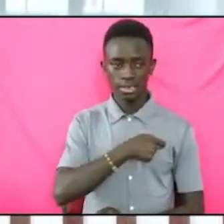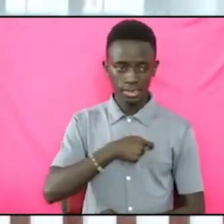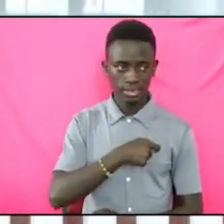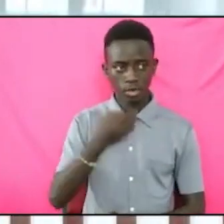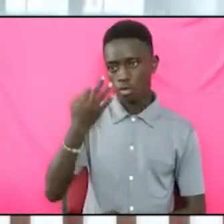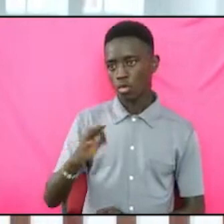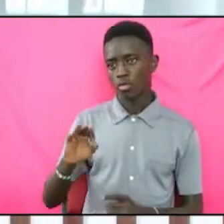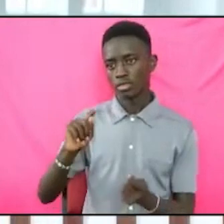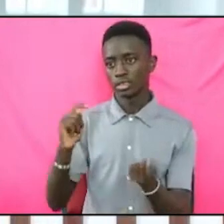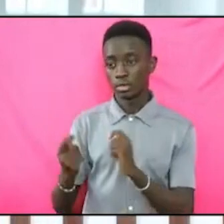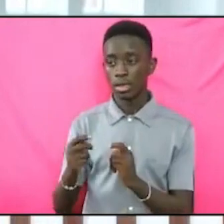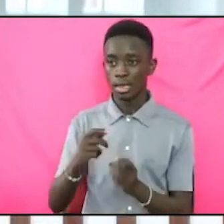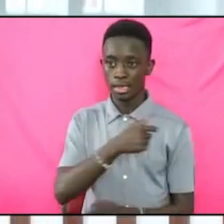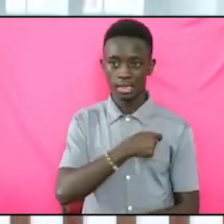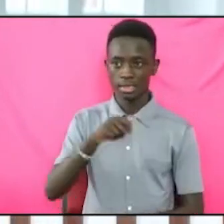is our reflection topic today,